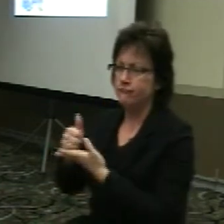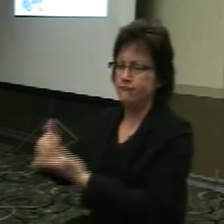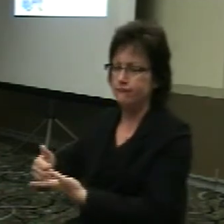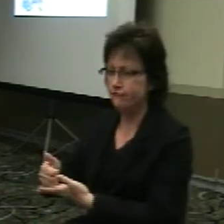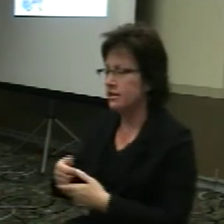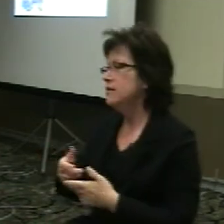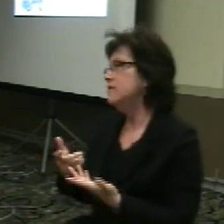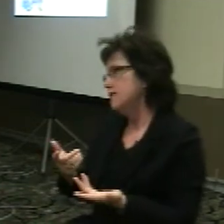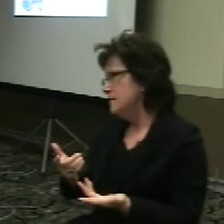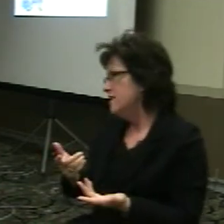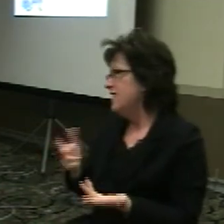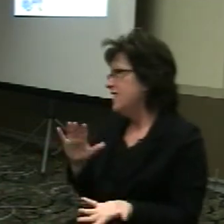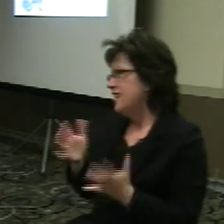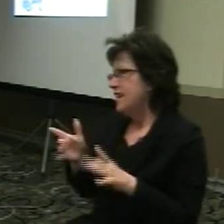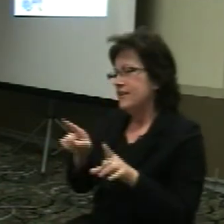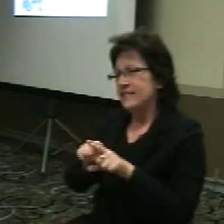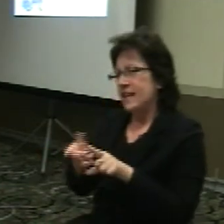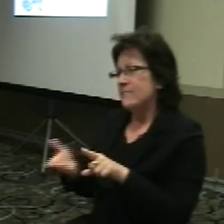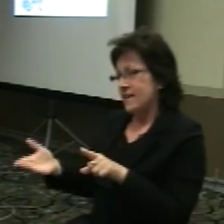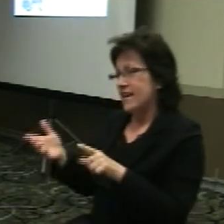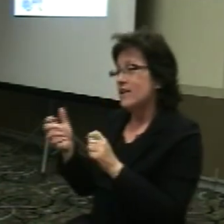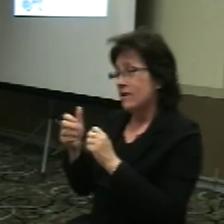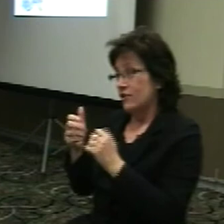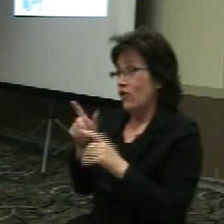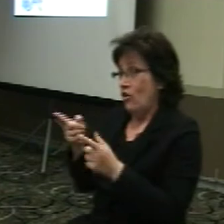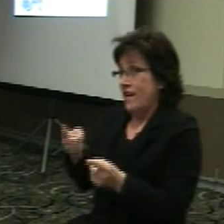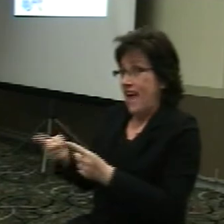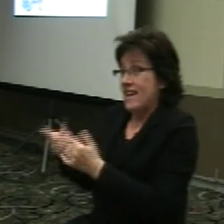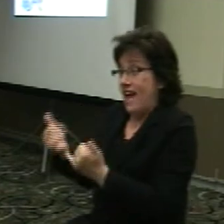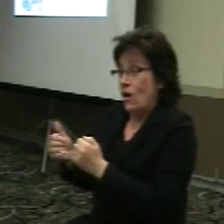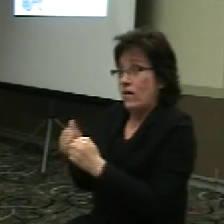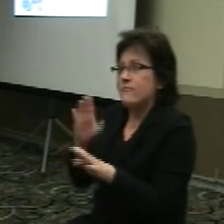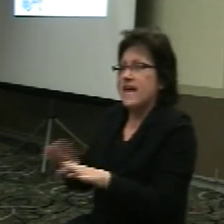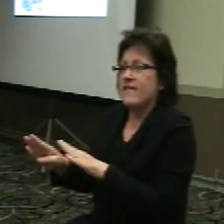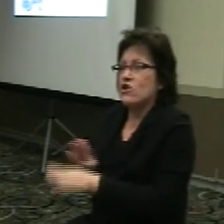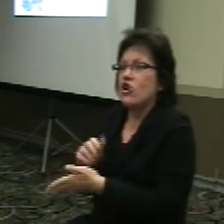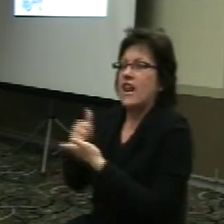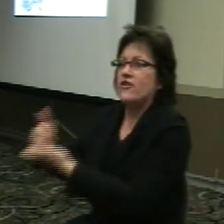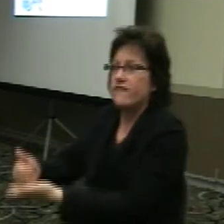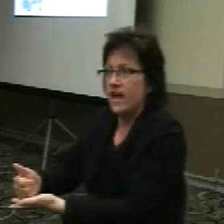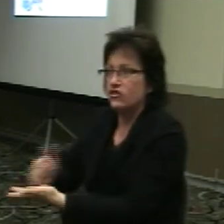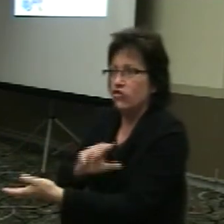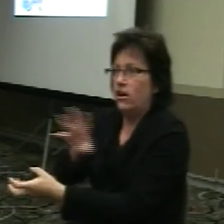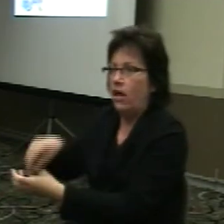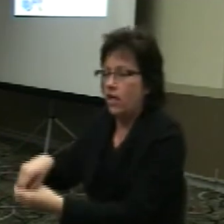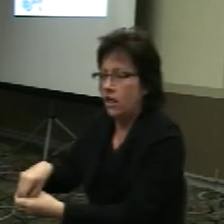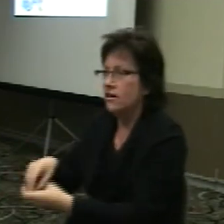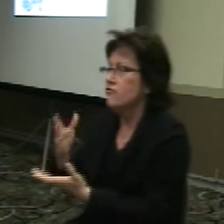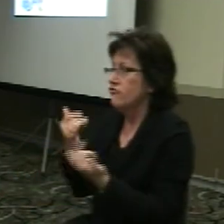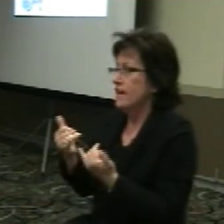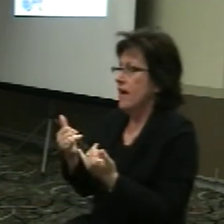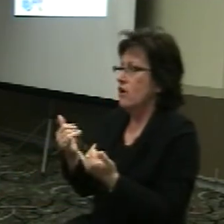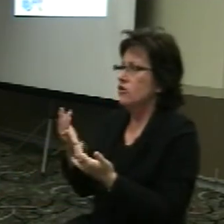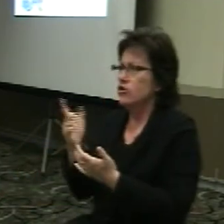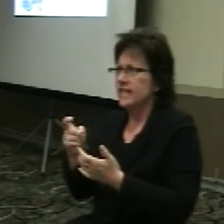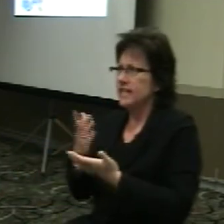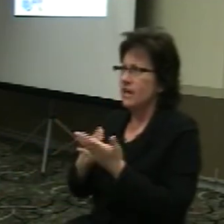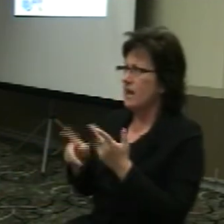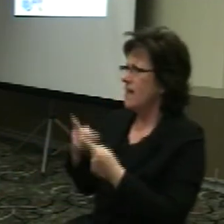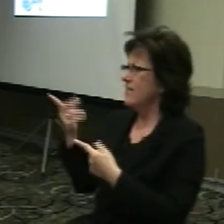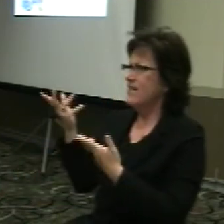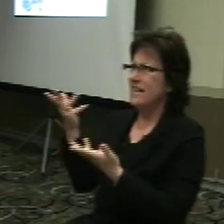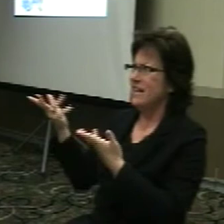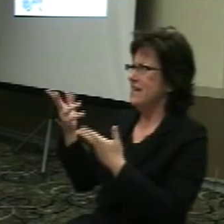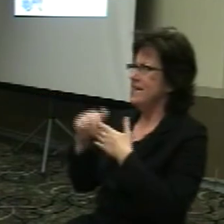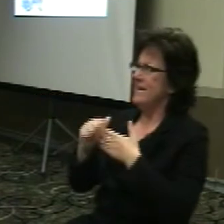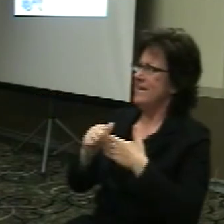of in that same spot right now with behavioral interventions. We're starting to see, okay, right now, generally you need some sort of clinical direction as to what we're going